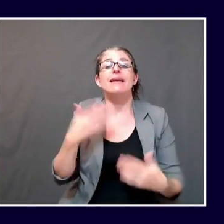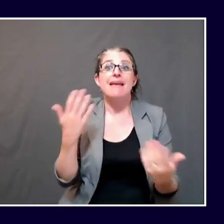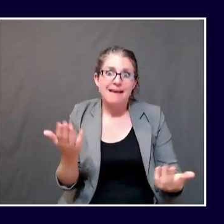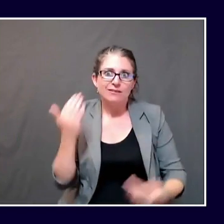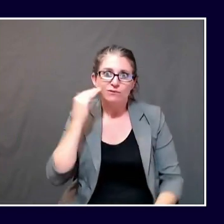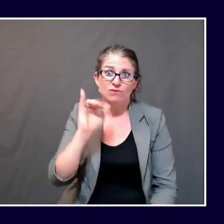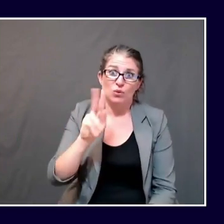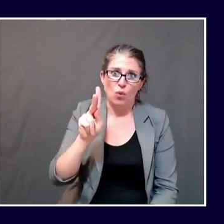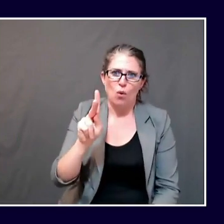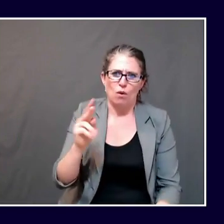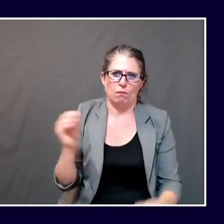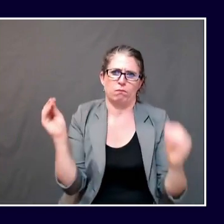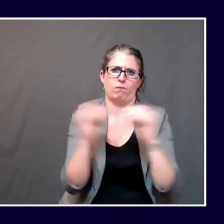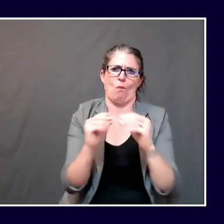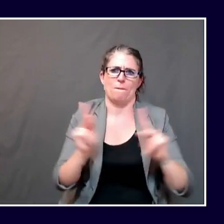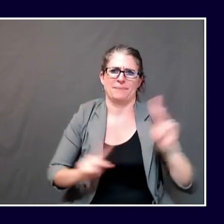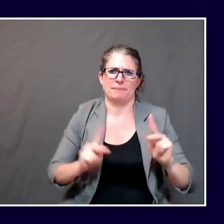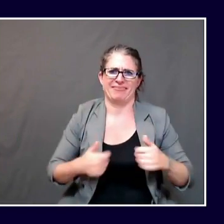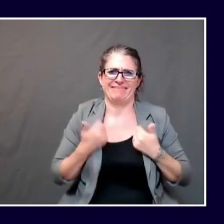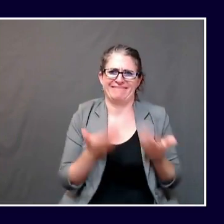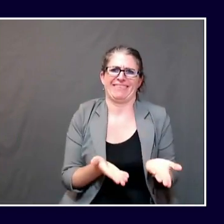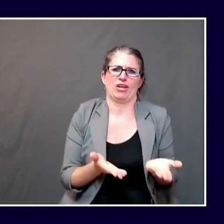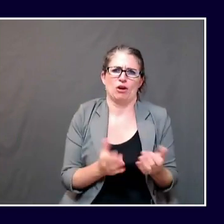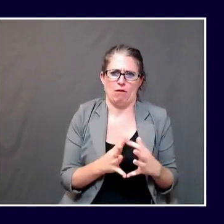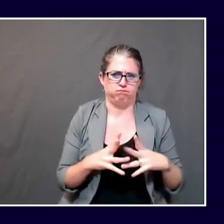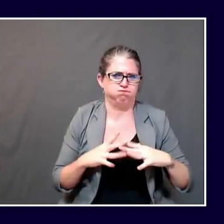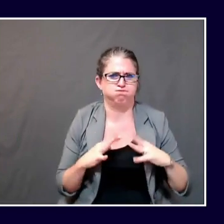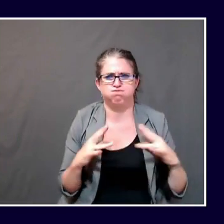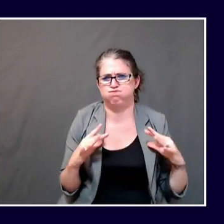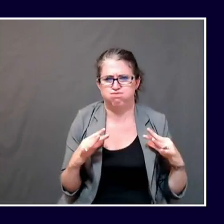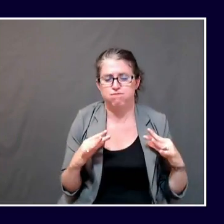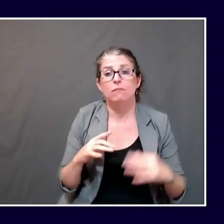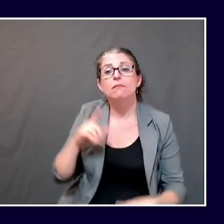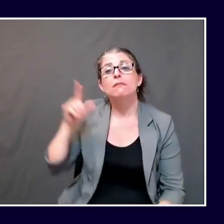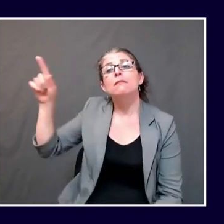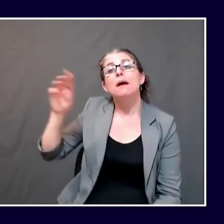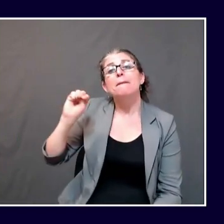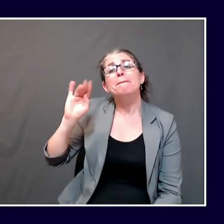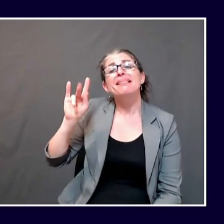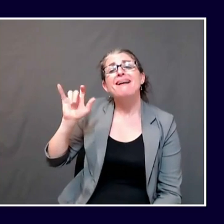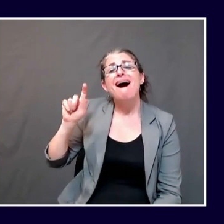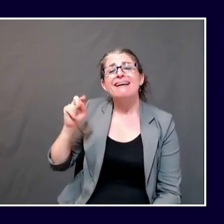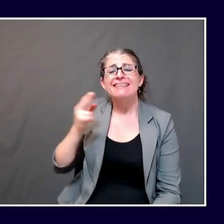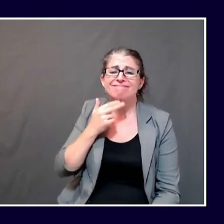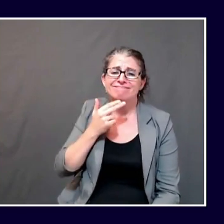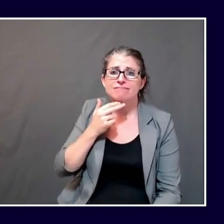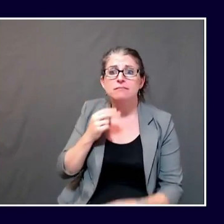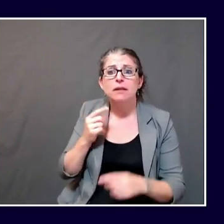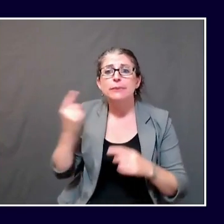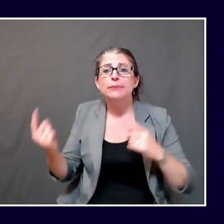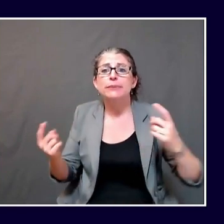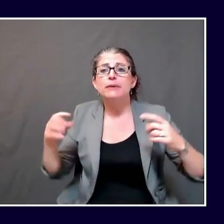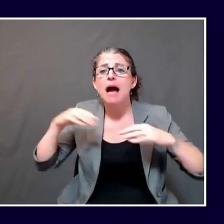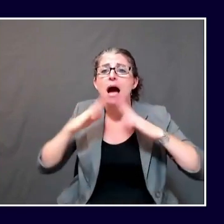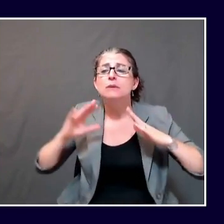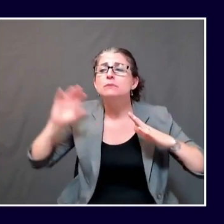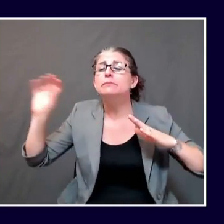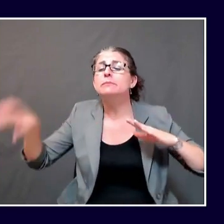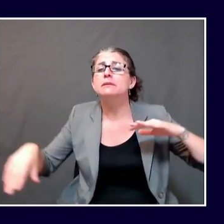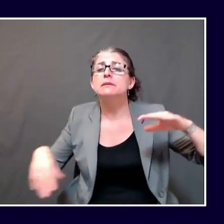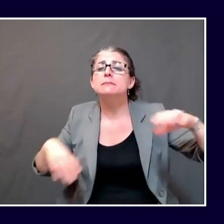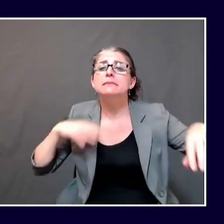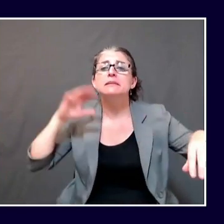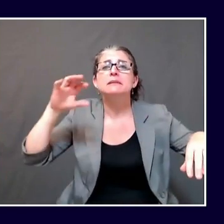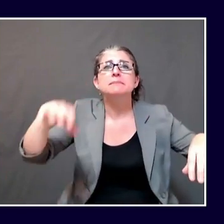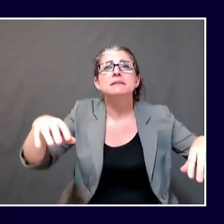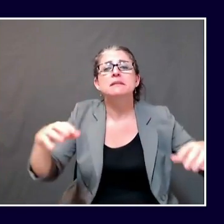to work or home in York County to infect a wider array of people as opposed to someone in the Millinocket region. So I think it boils